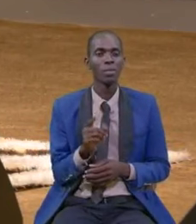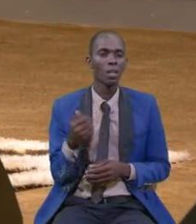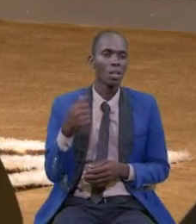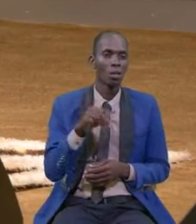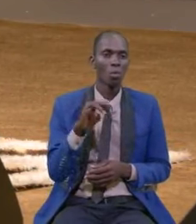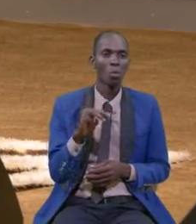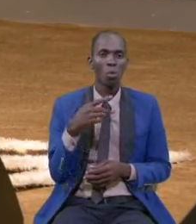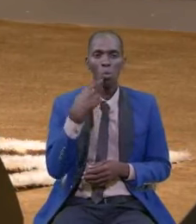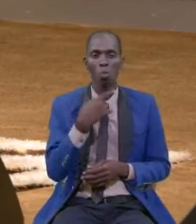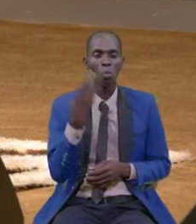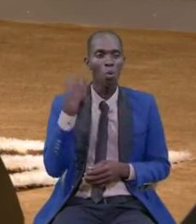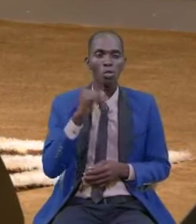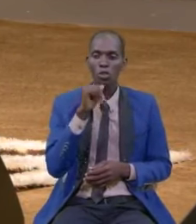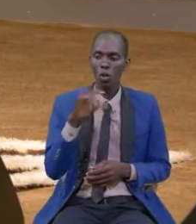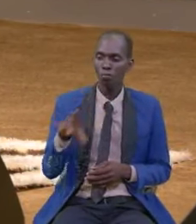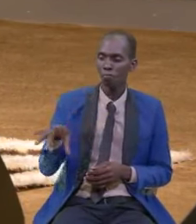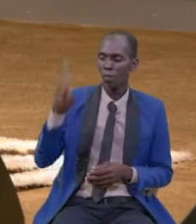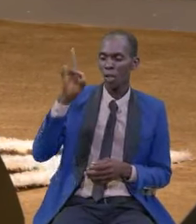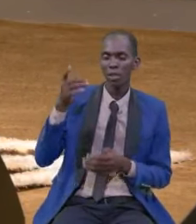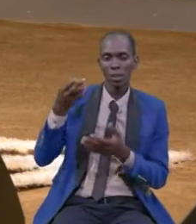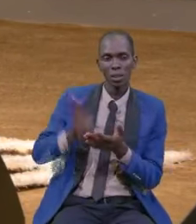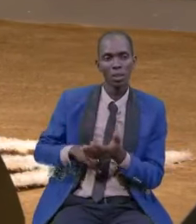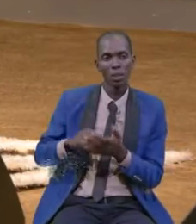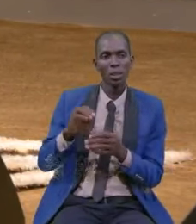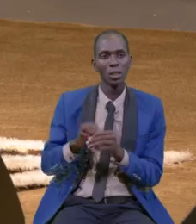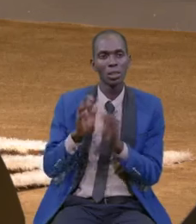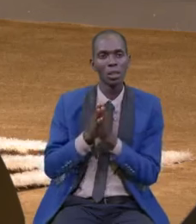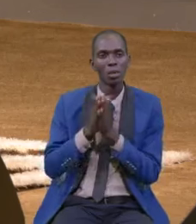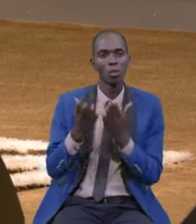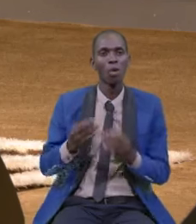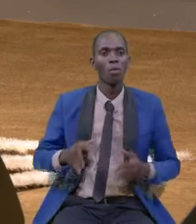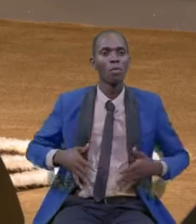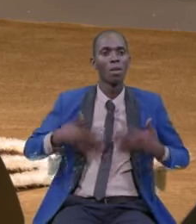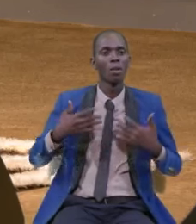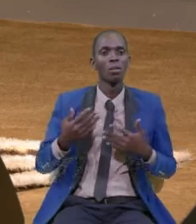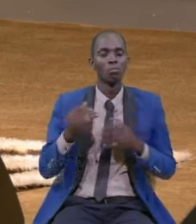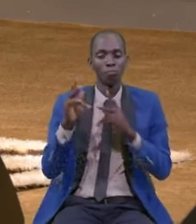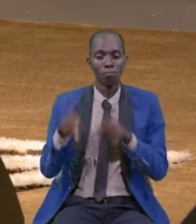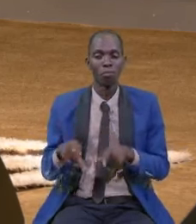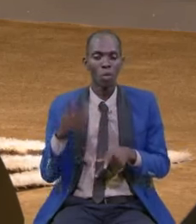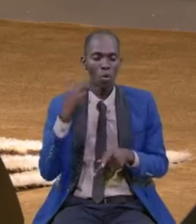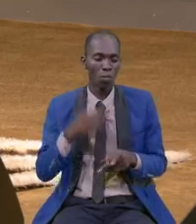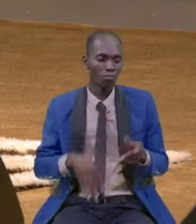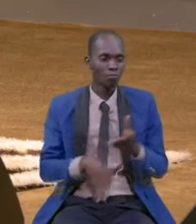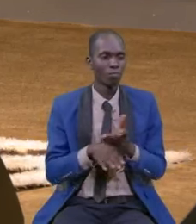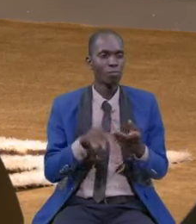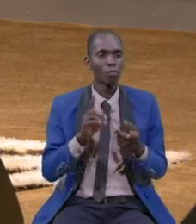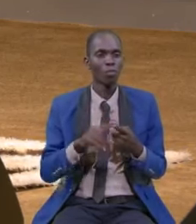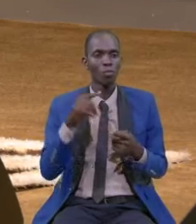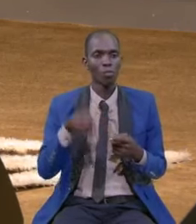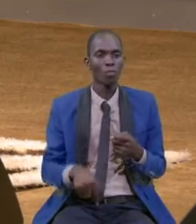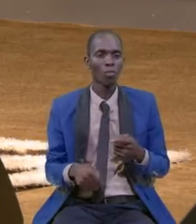not found riching in the book of life was cast into the lake of of